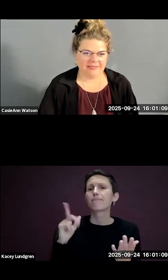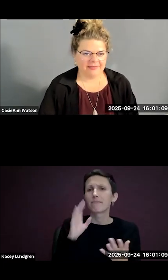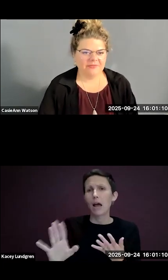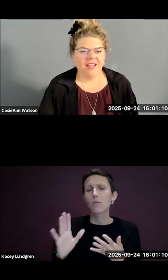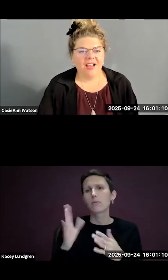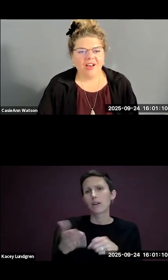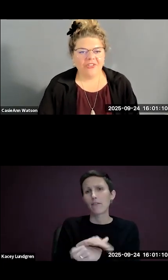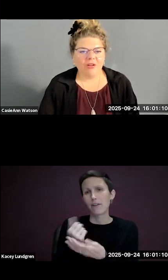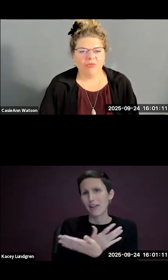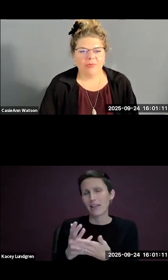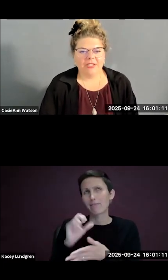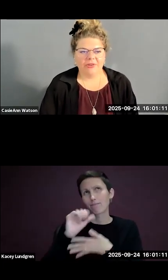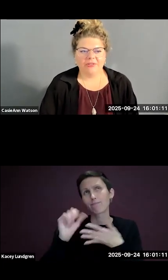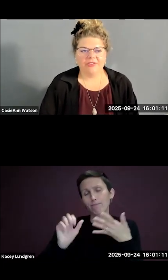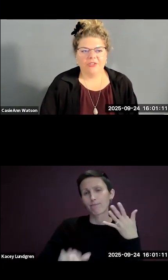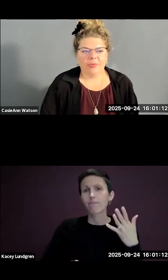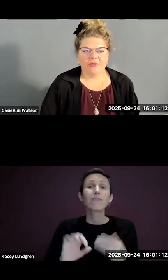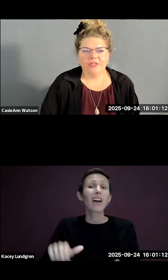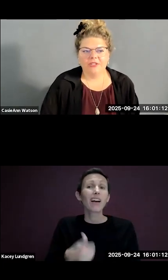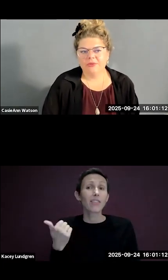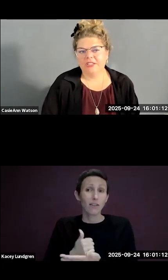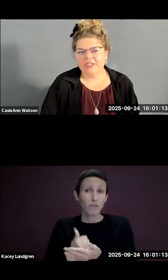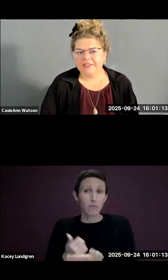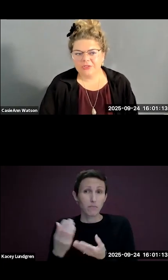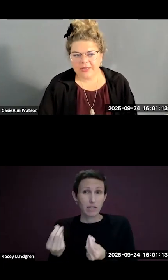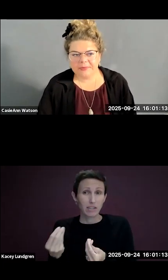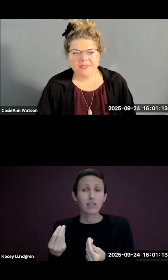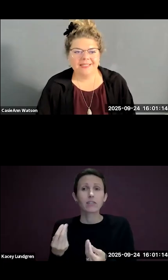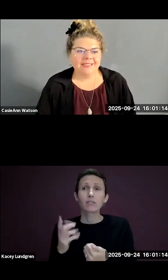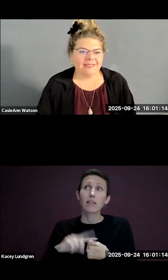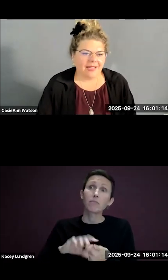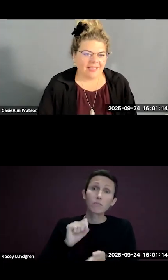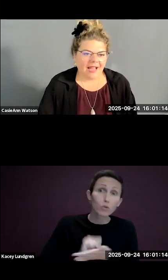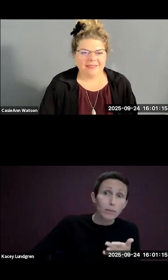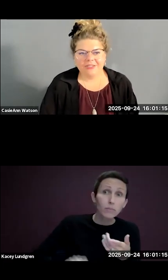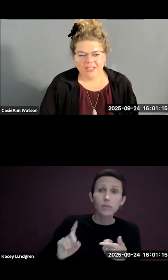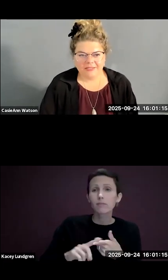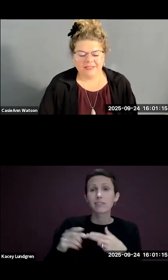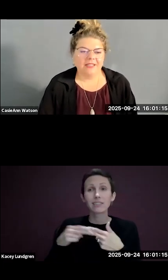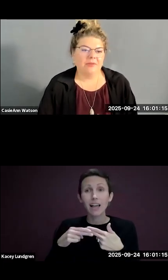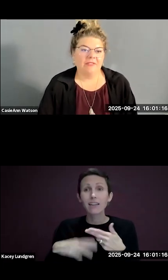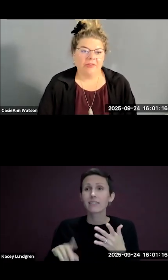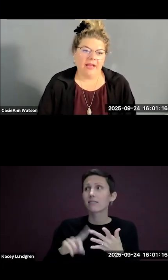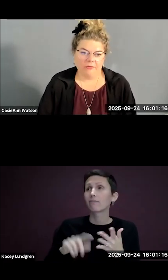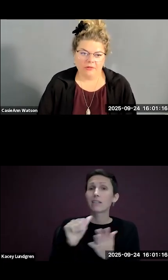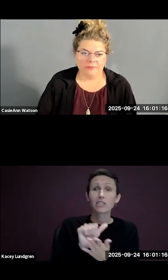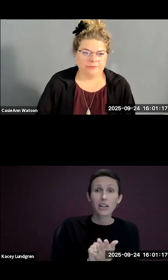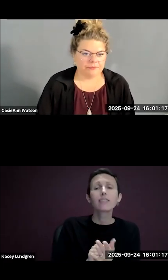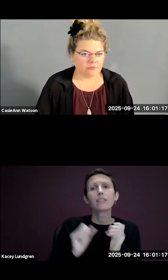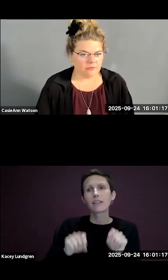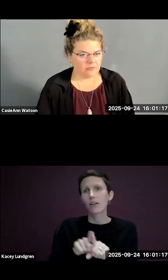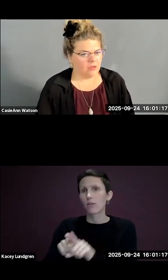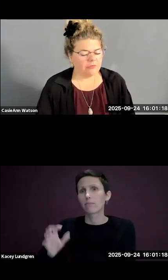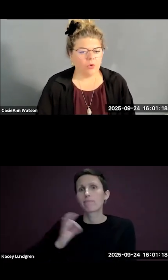all your bases. Other helpful materials the interpreters can use, such as scripts, slide decks, agendas, can be very